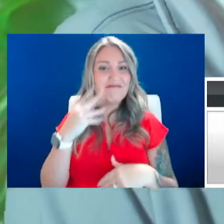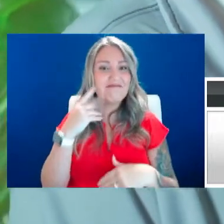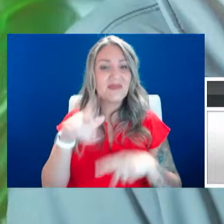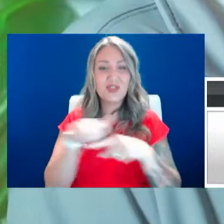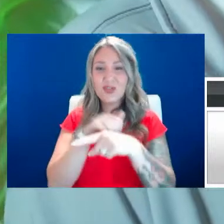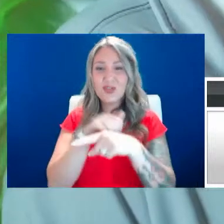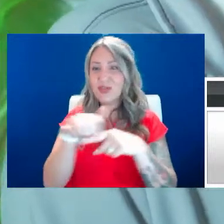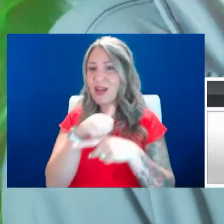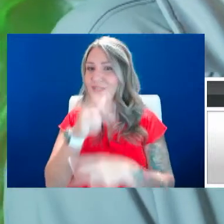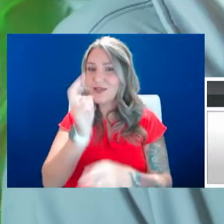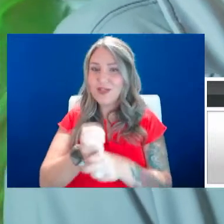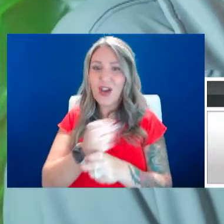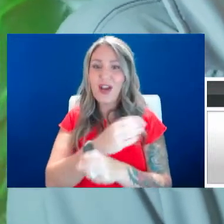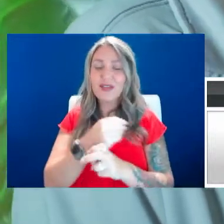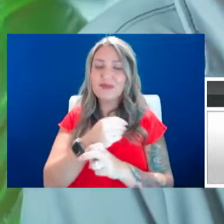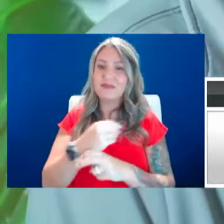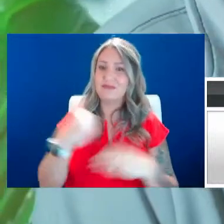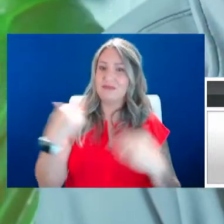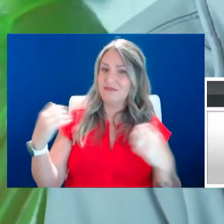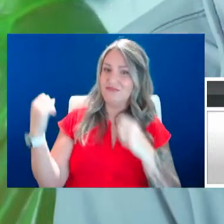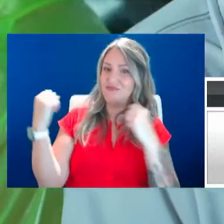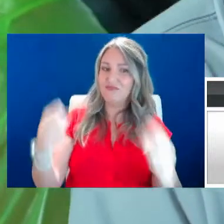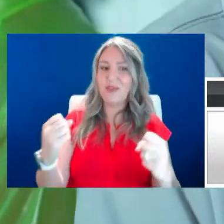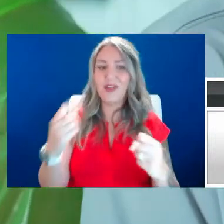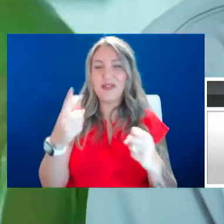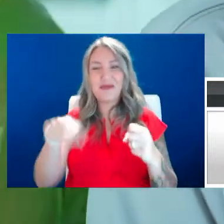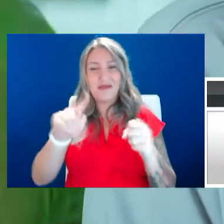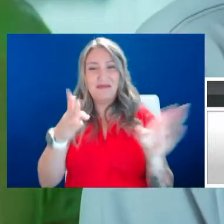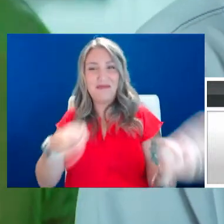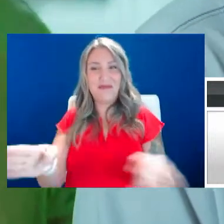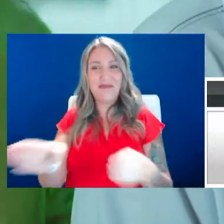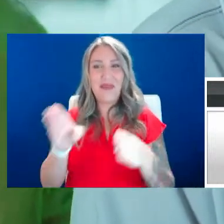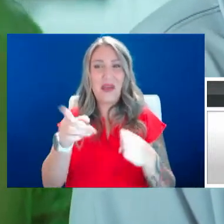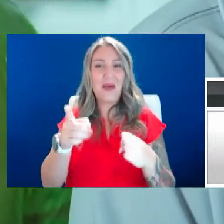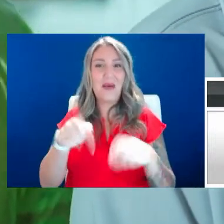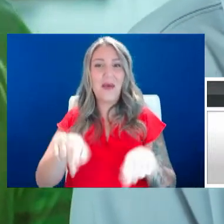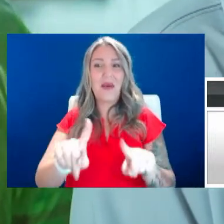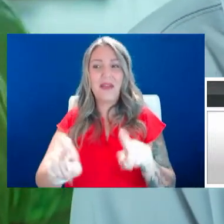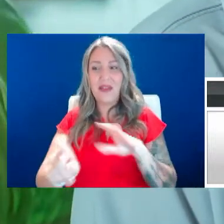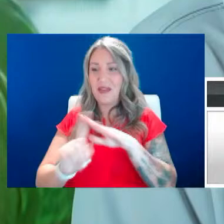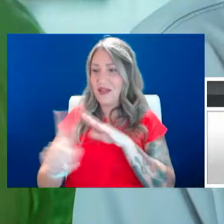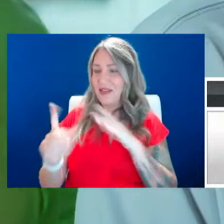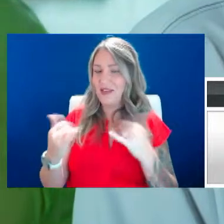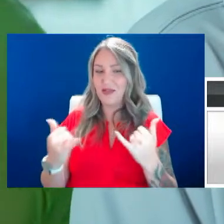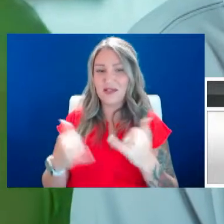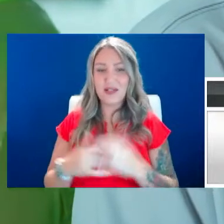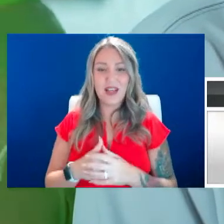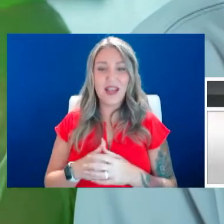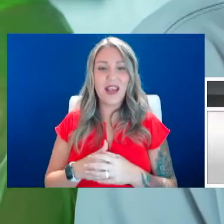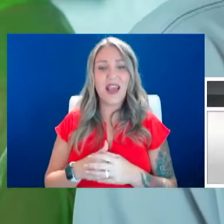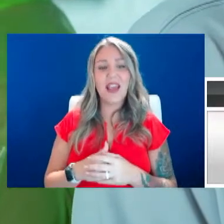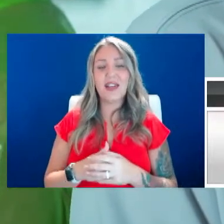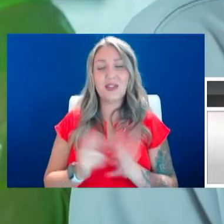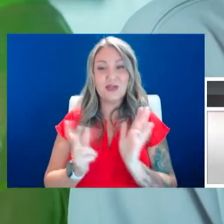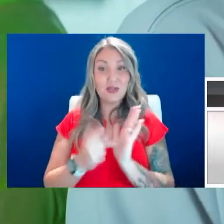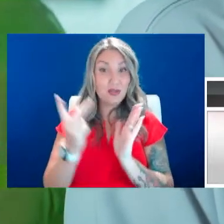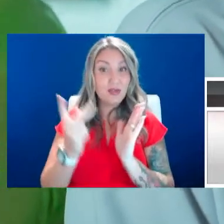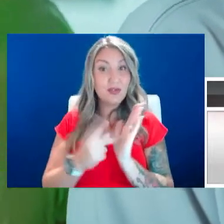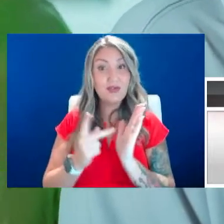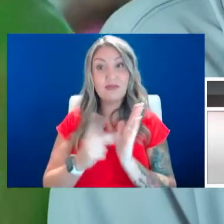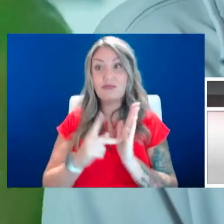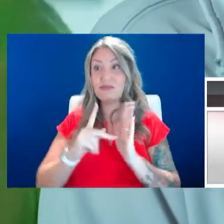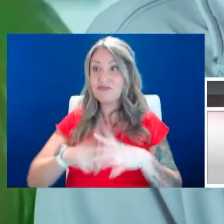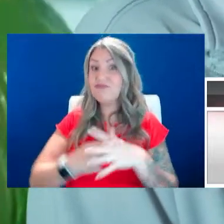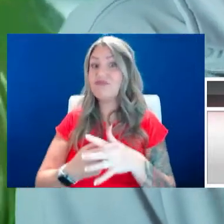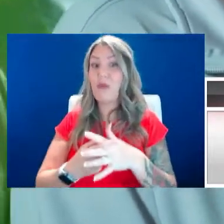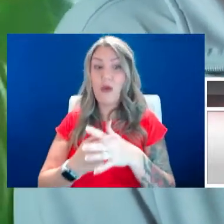intense, but they're prepared, as you can see, as they go out today. You said you've ridden in this twice. race, did you ride right at the beginning of this, the creation